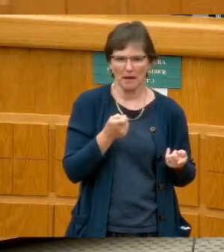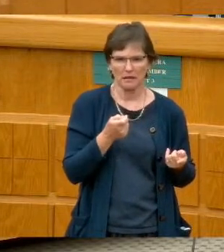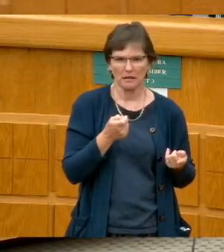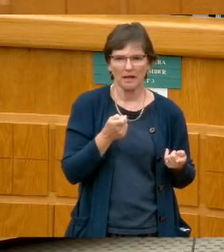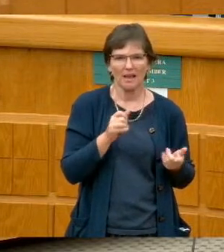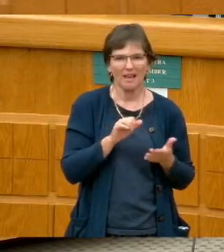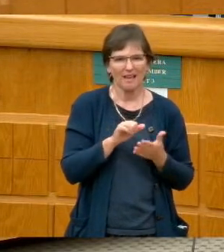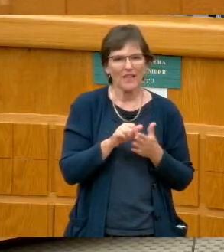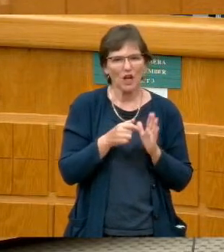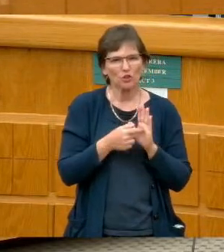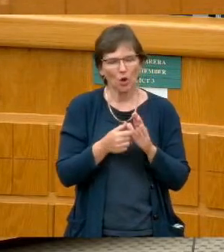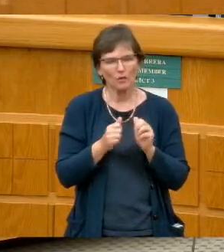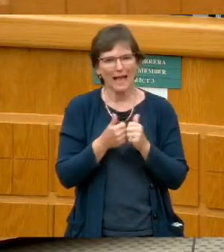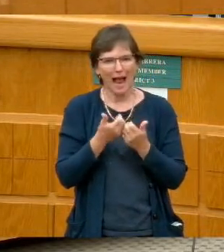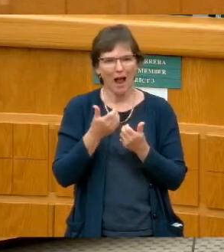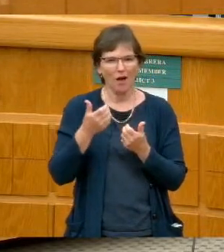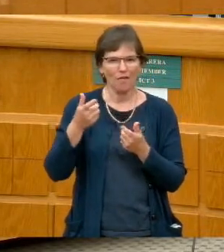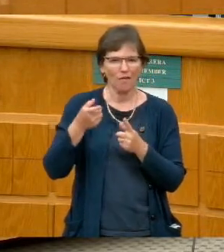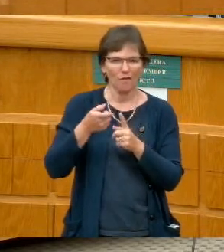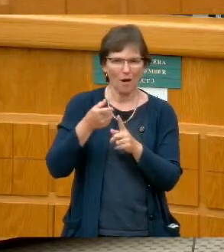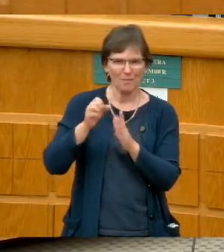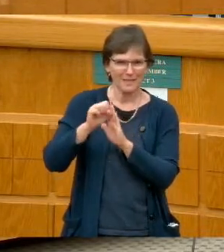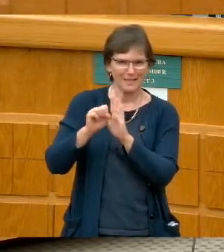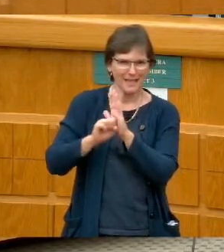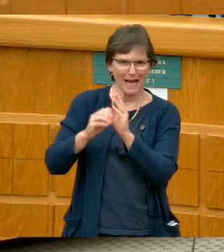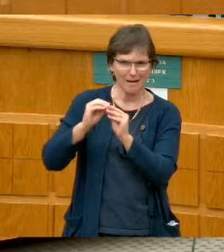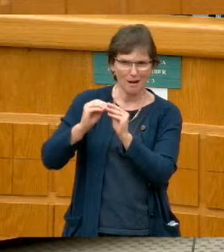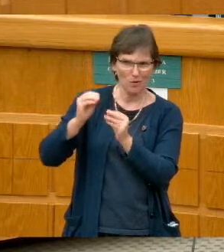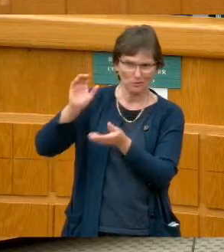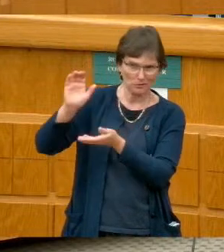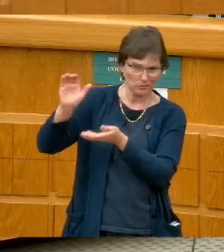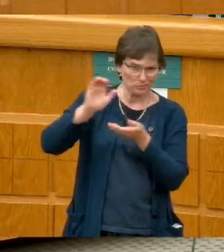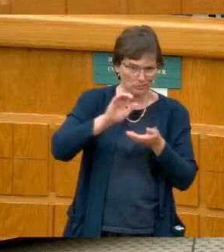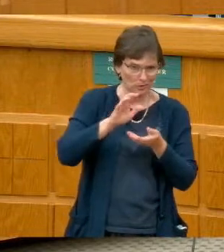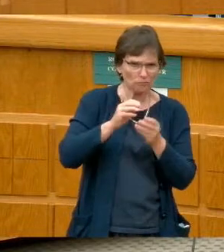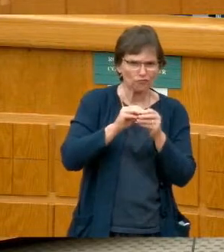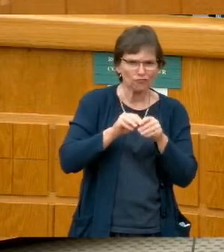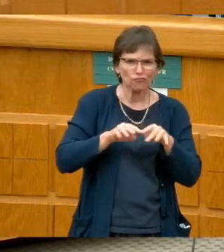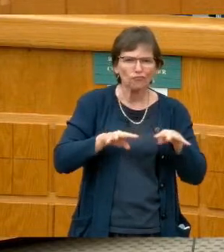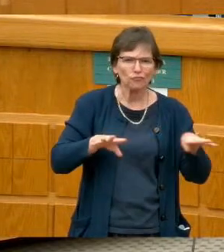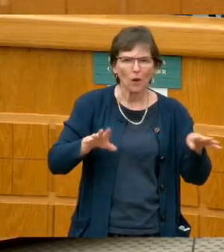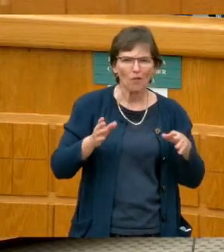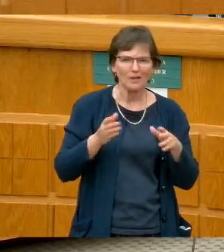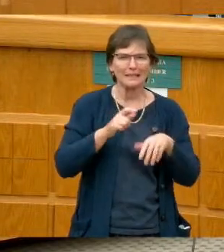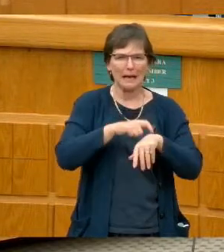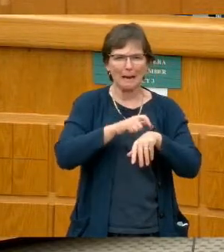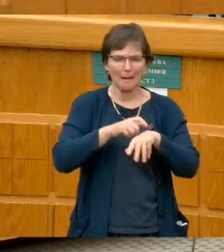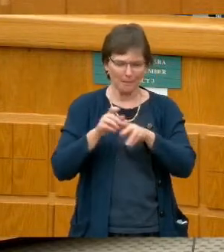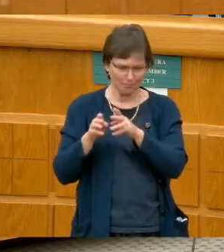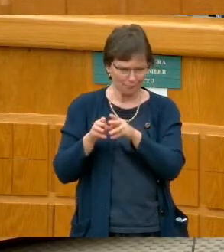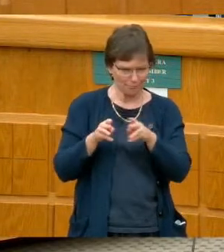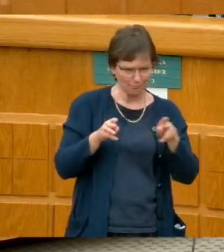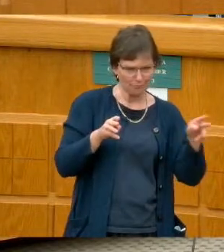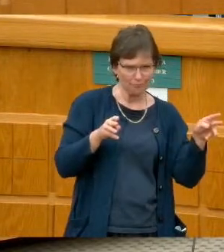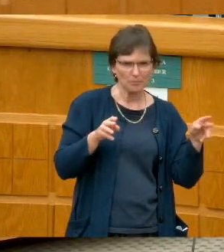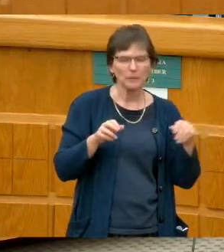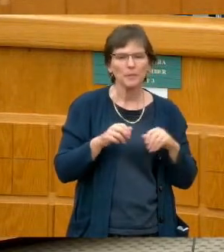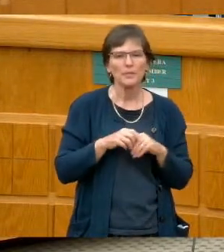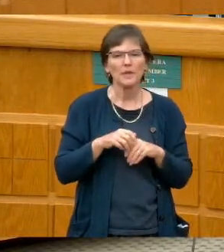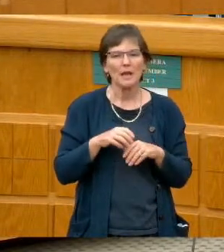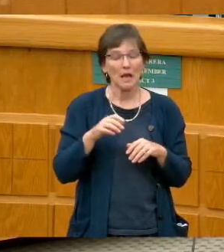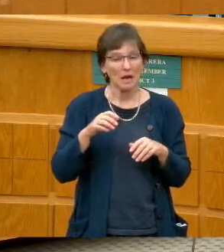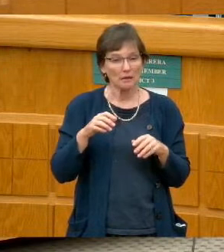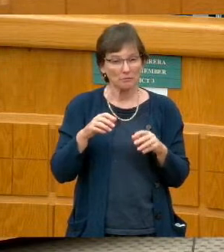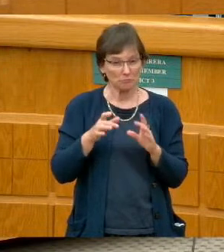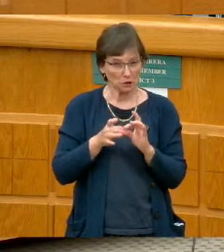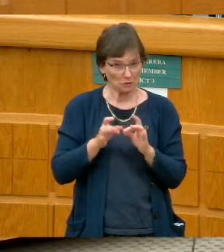state, meaning that they're in the bars distributed over the time. And as I mentioned earlier, our 7-day average of